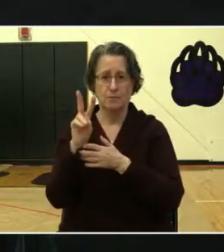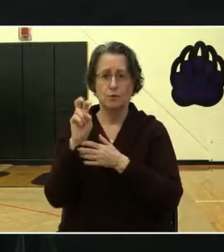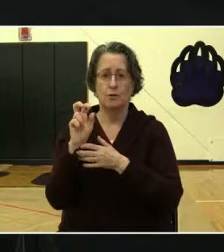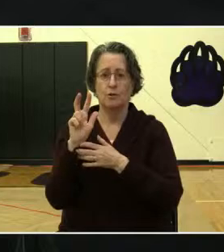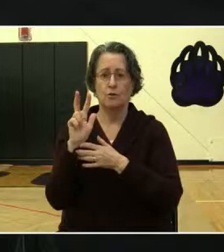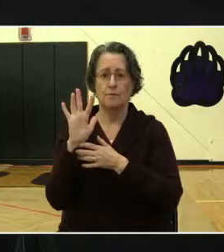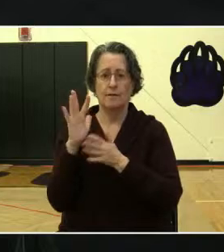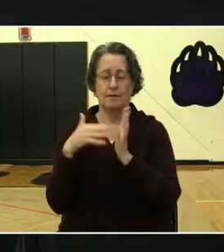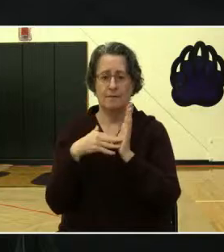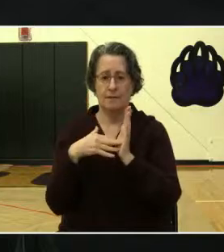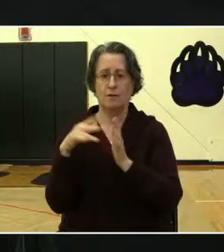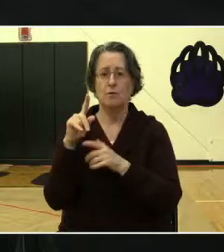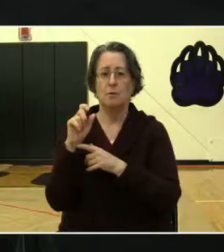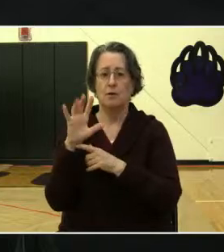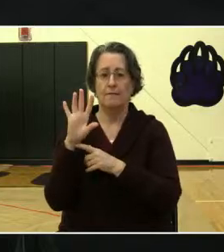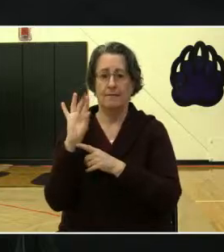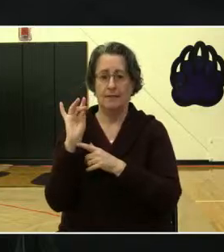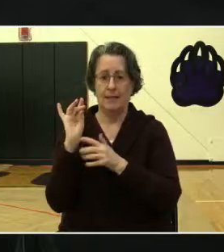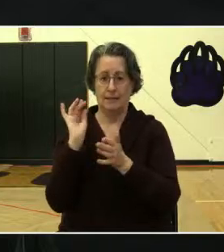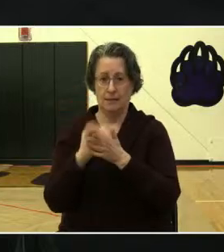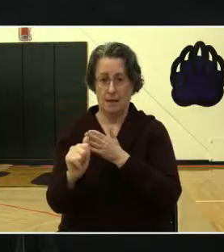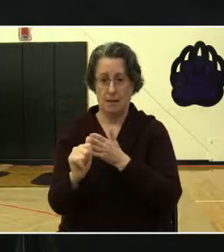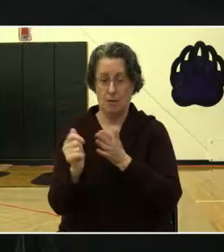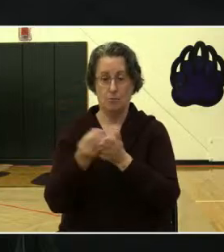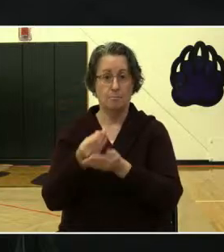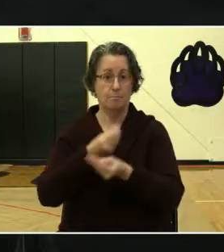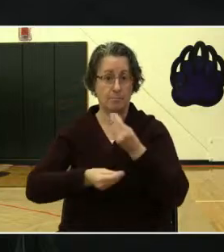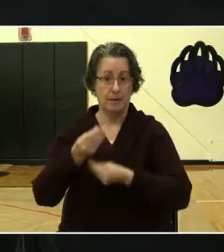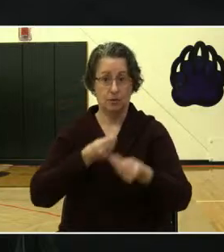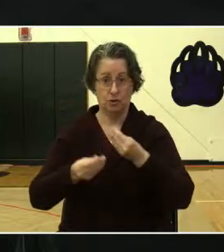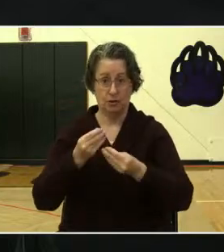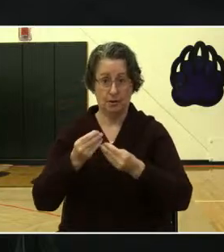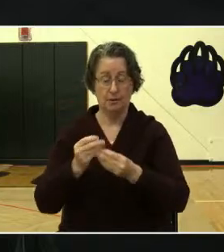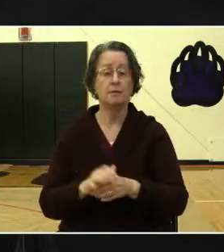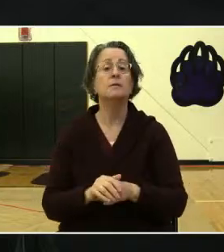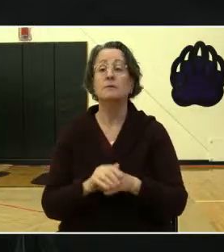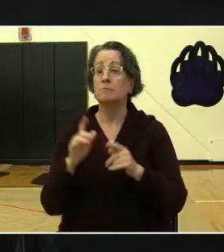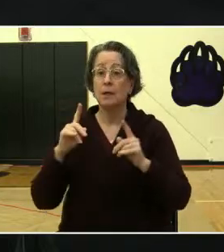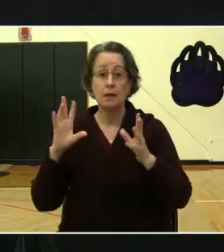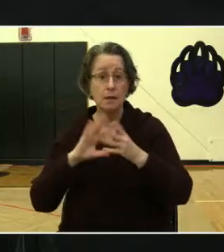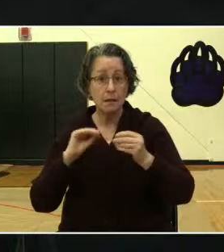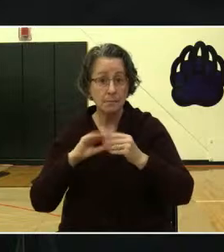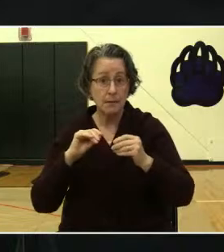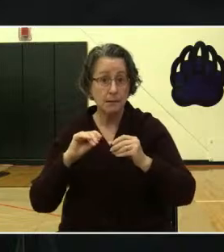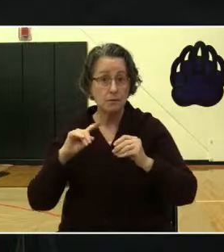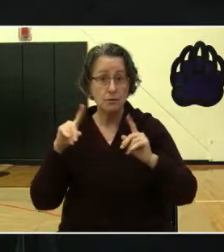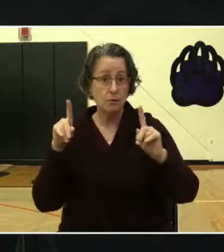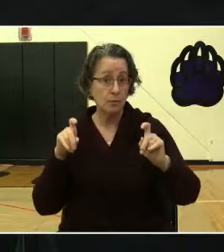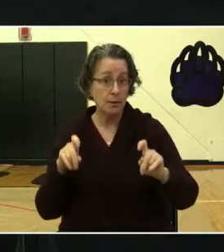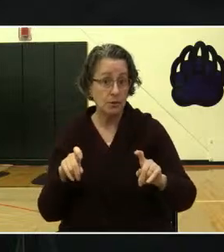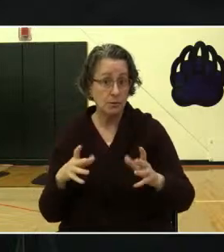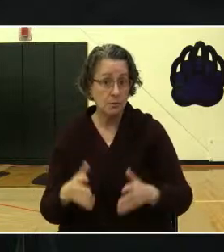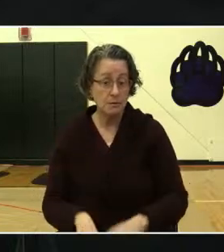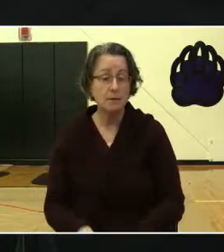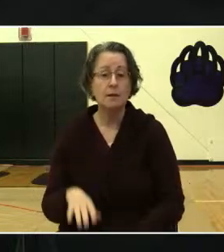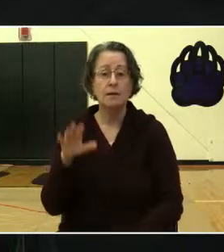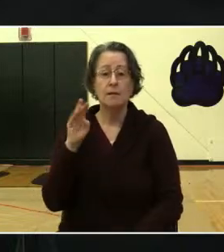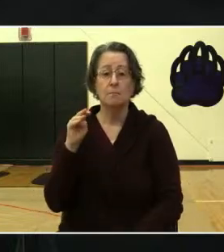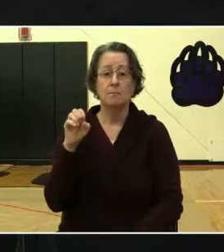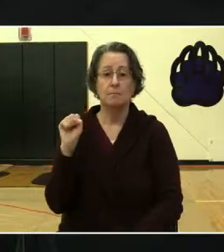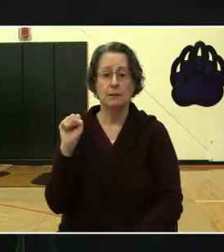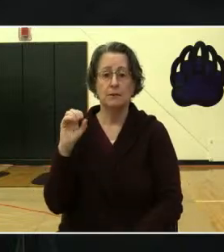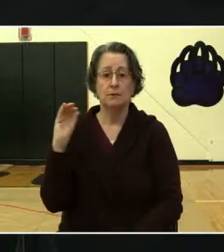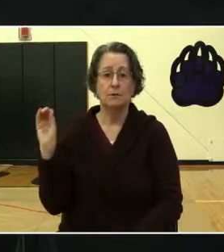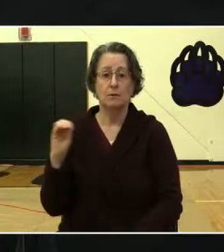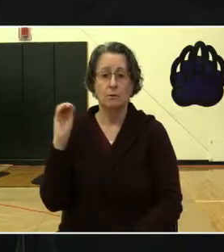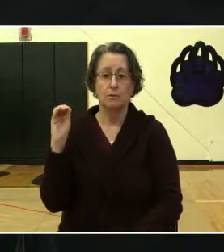m2351 $58 budget are there any comments or questions Miss o